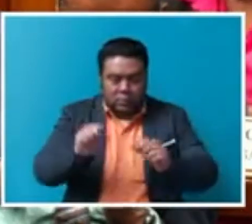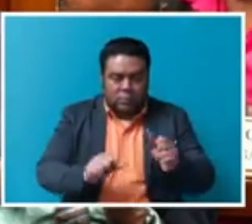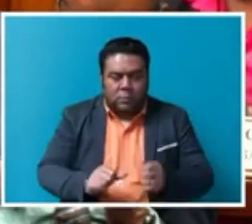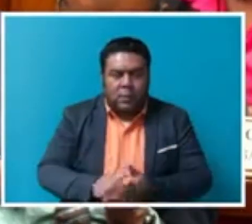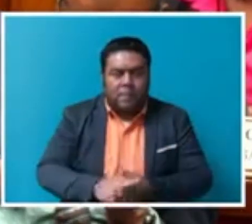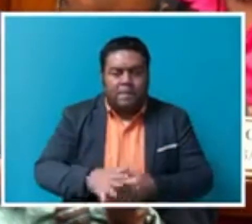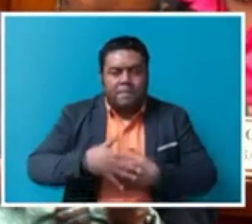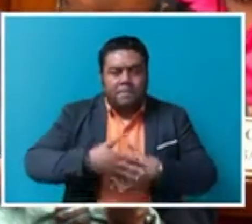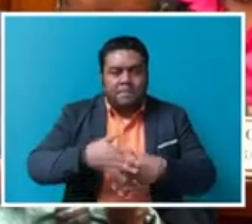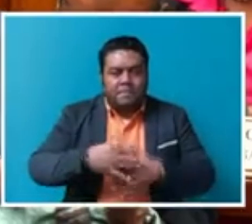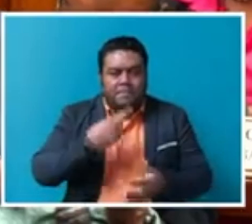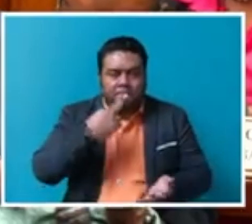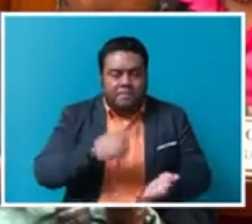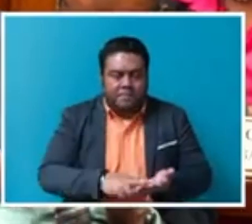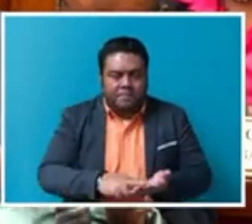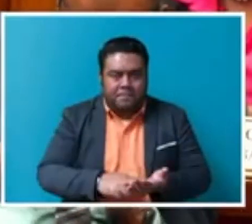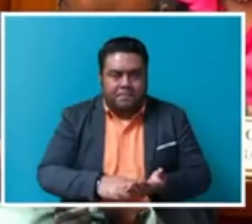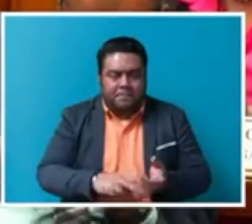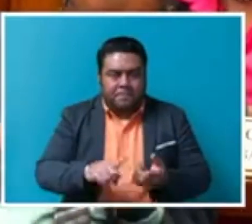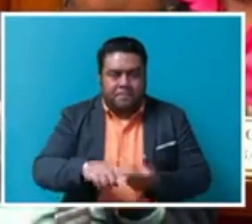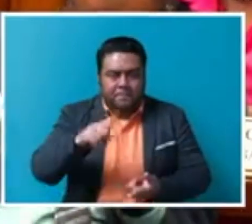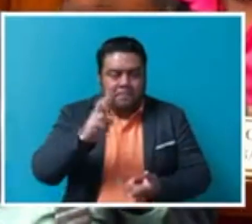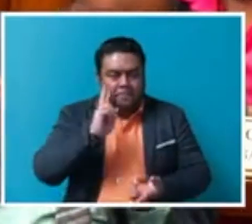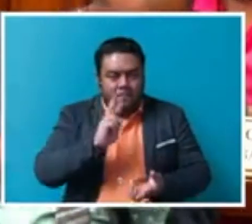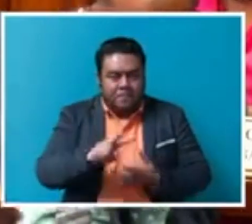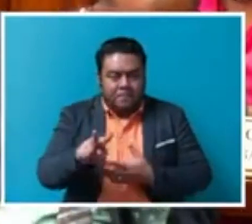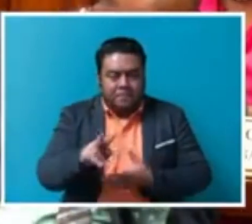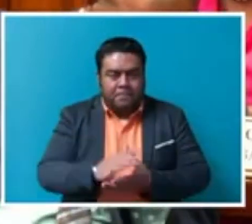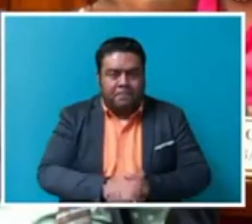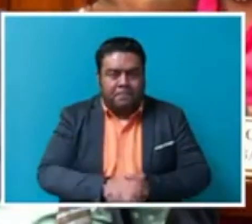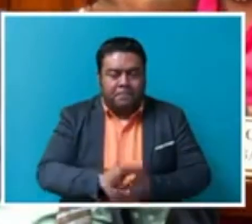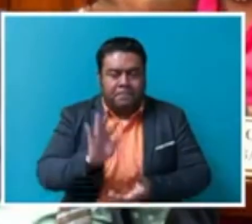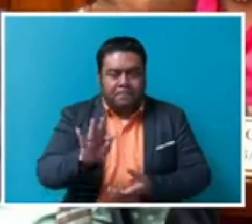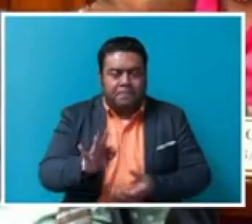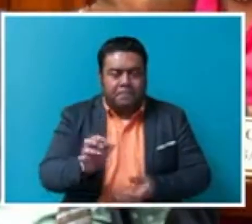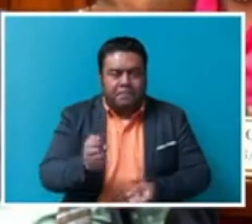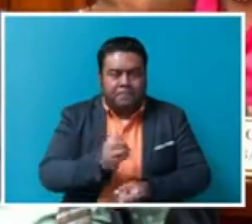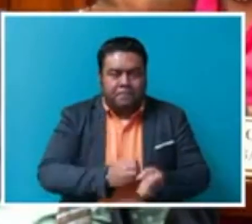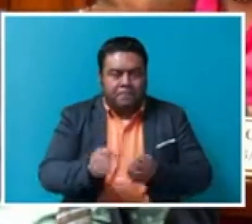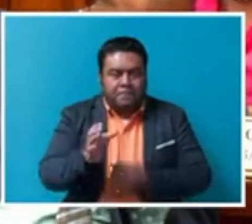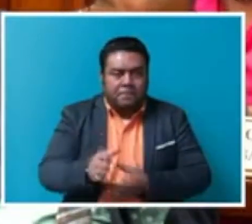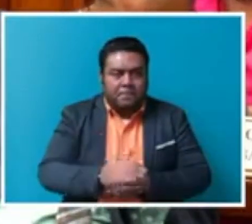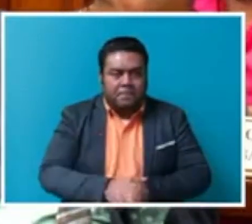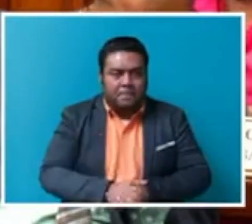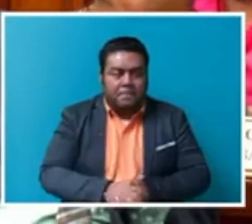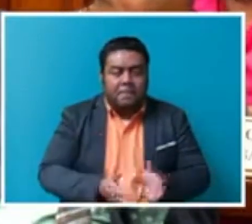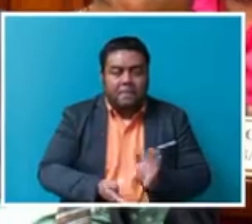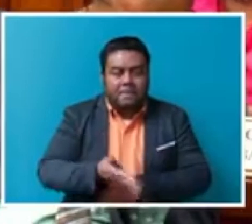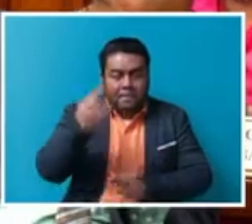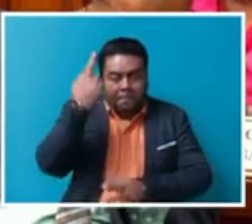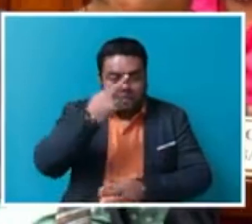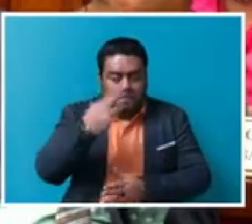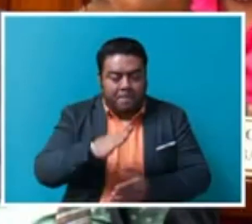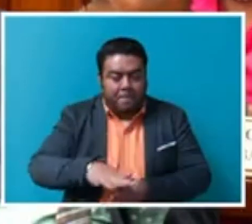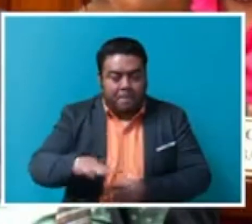of misconduct, increase visibility of enforcement officers in high-risk areas. There is also intention to